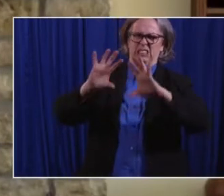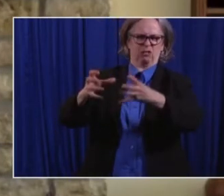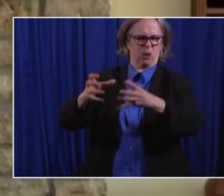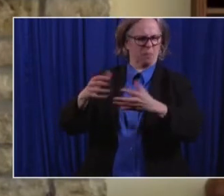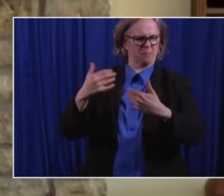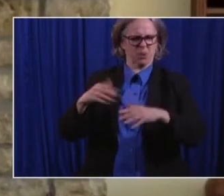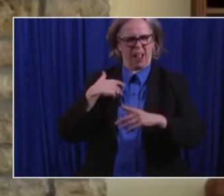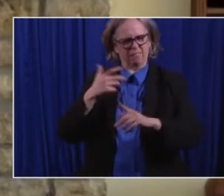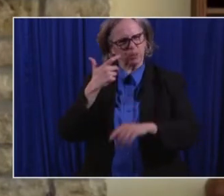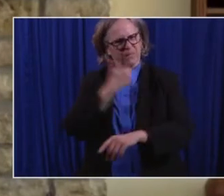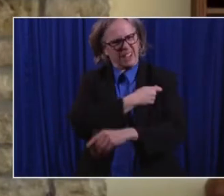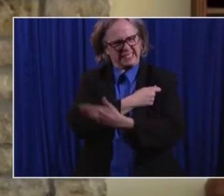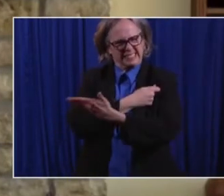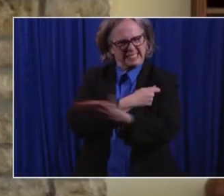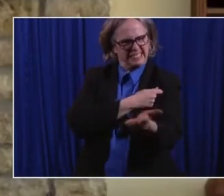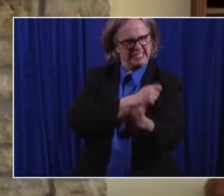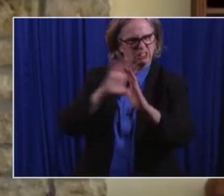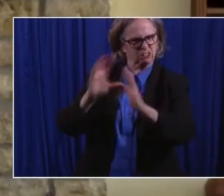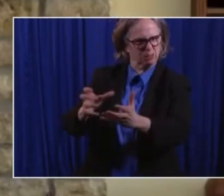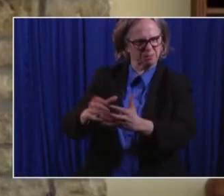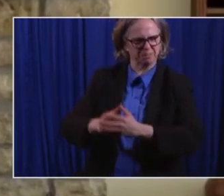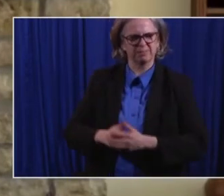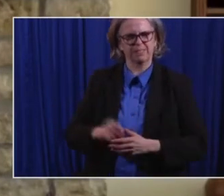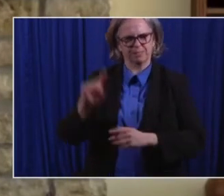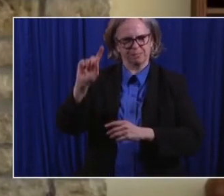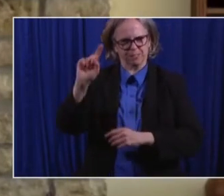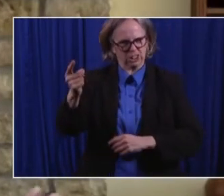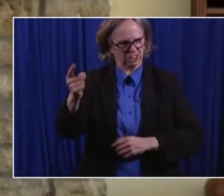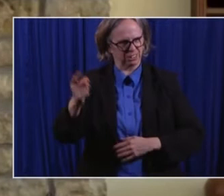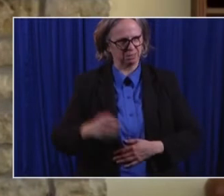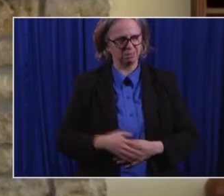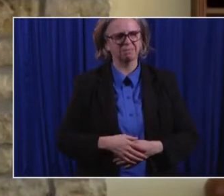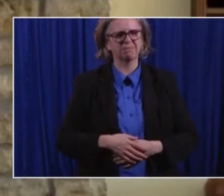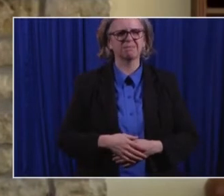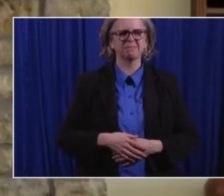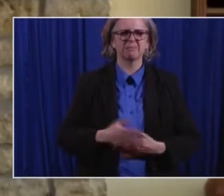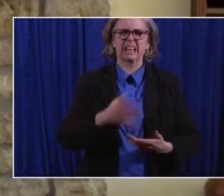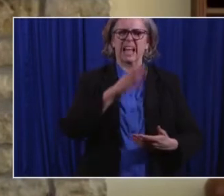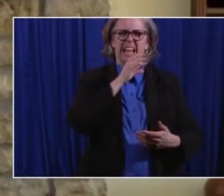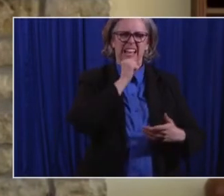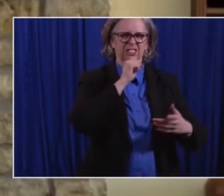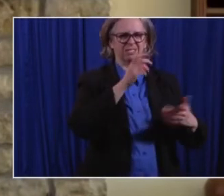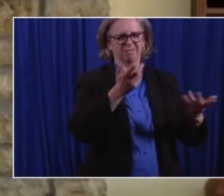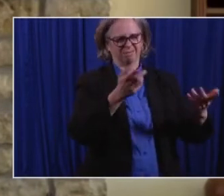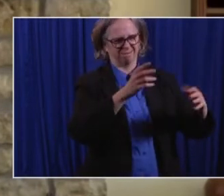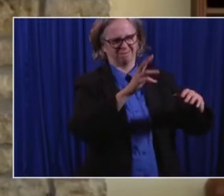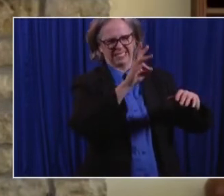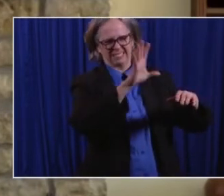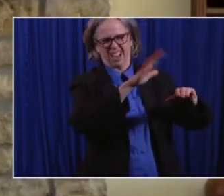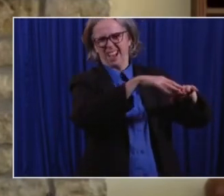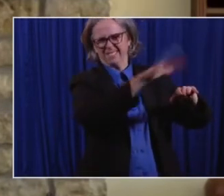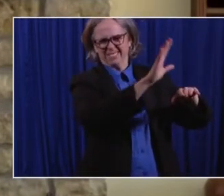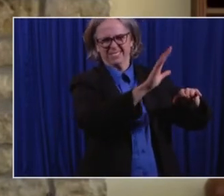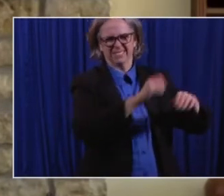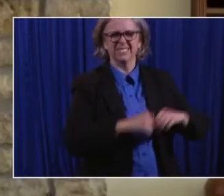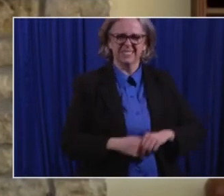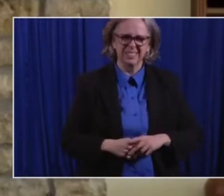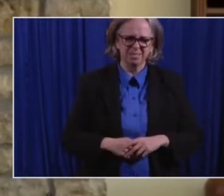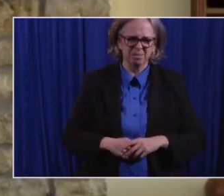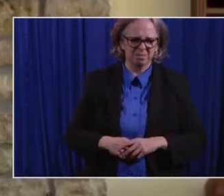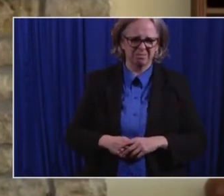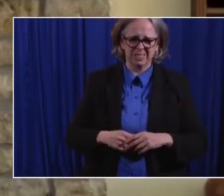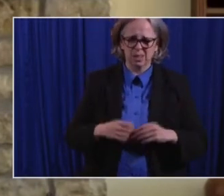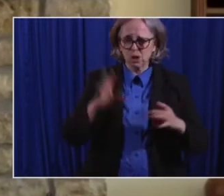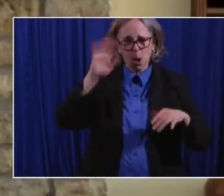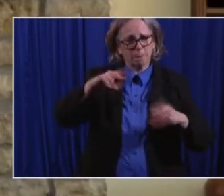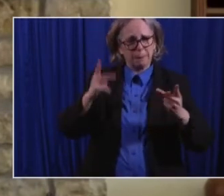very, very hard on vaccinating people by age, because as we said, 87% of all deaths have come from